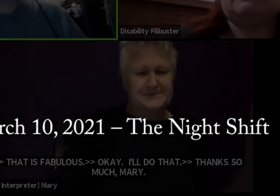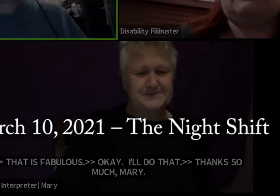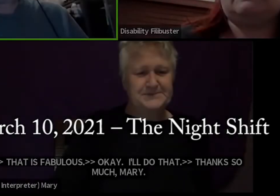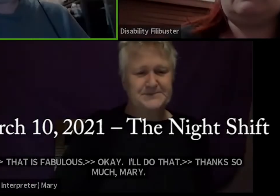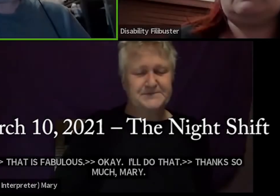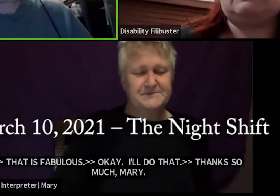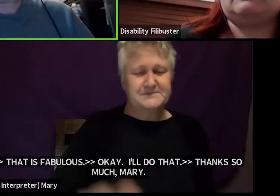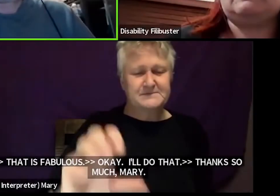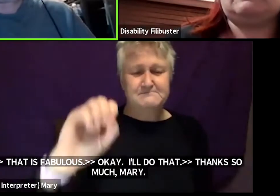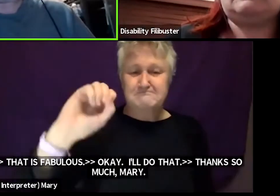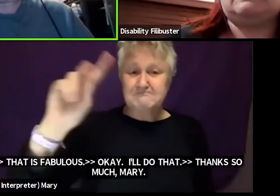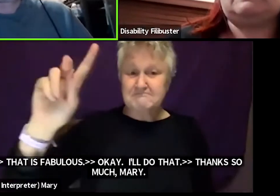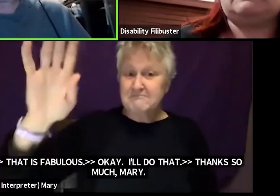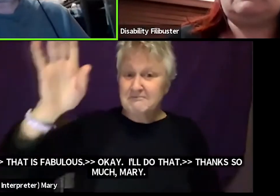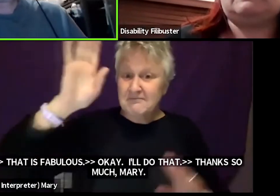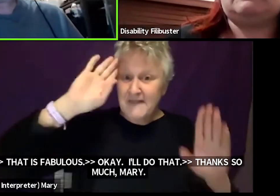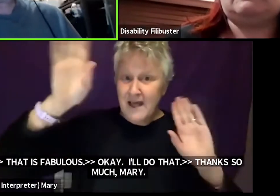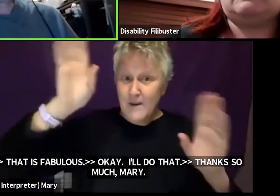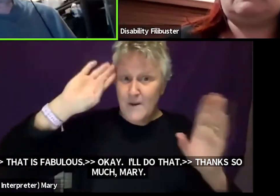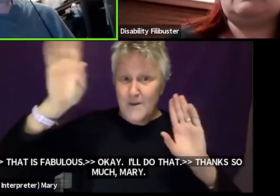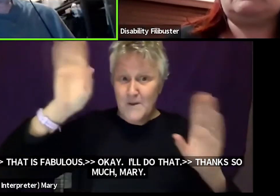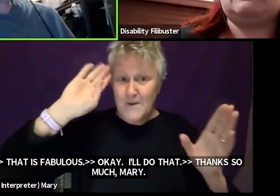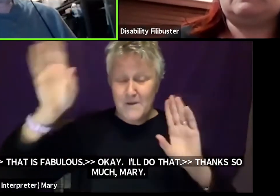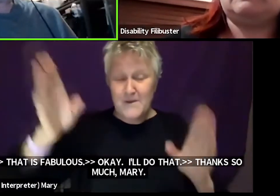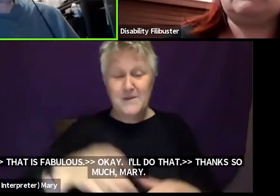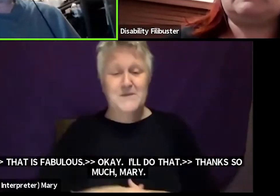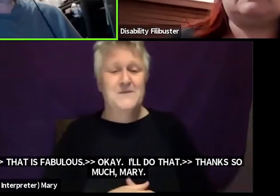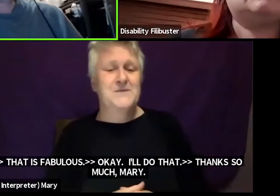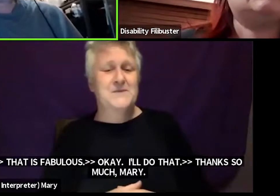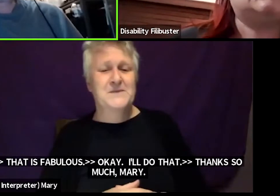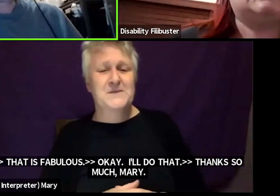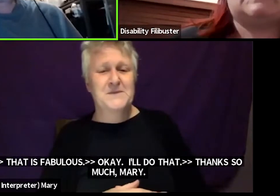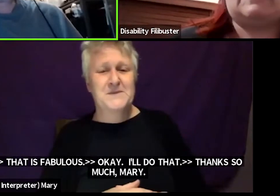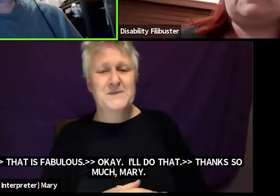Okay, hello. Um,